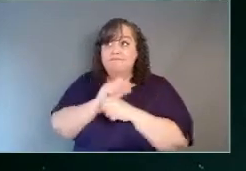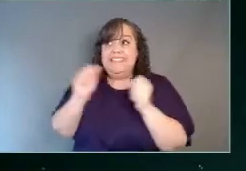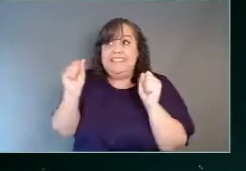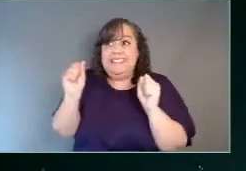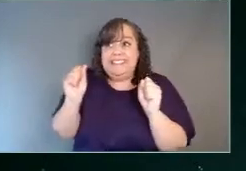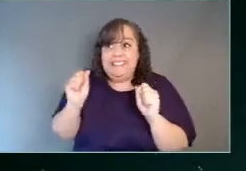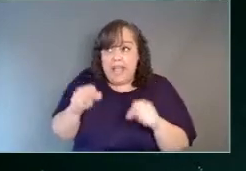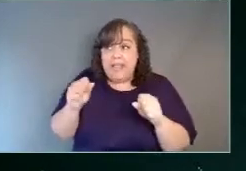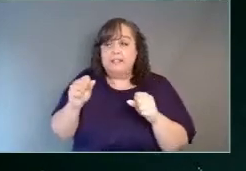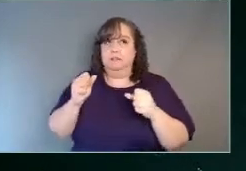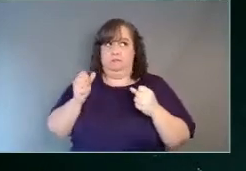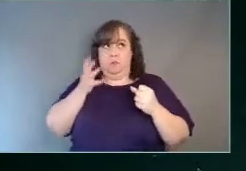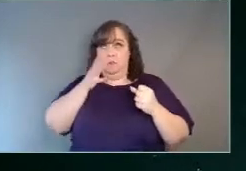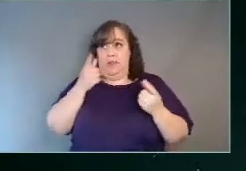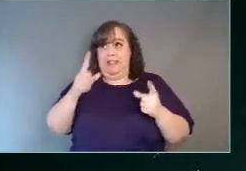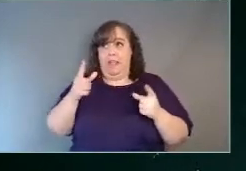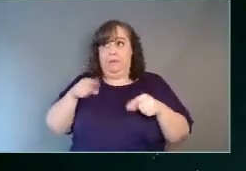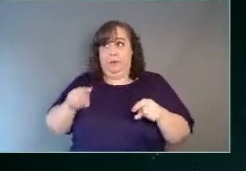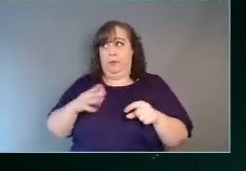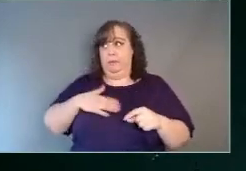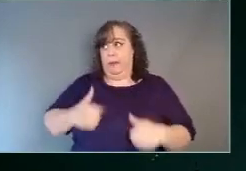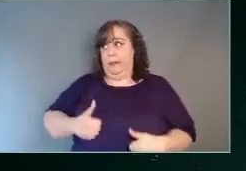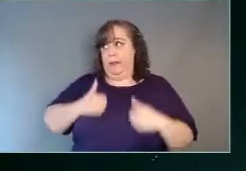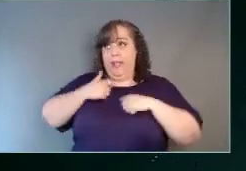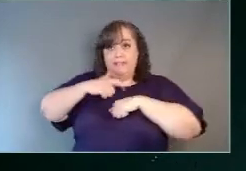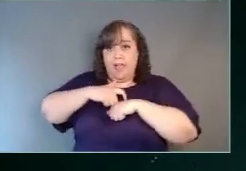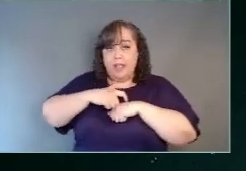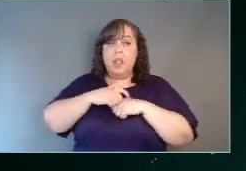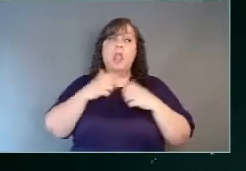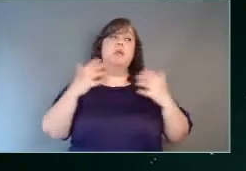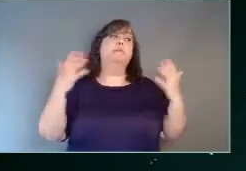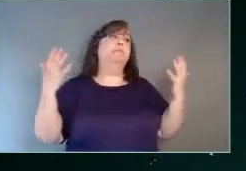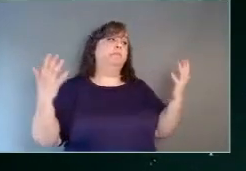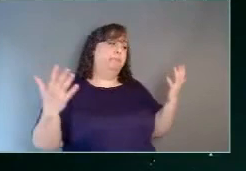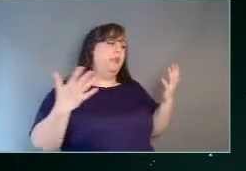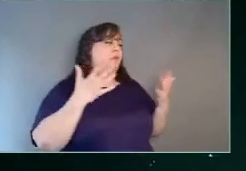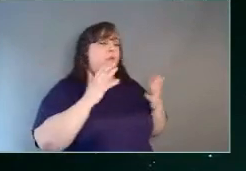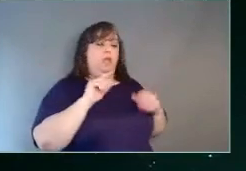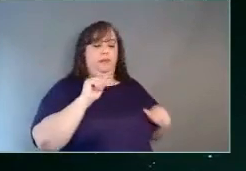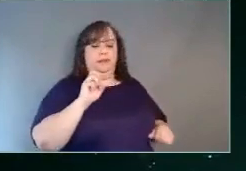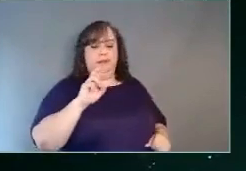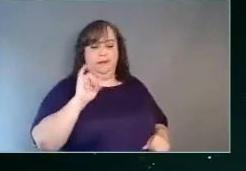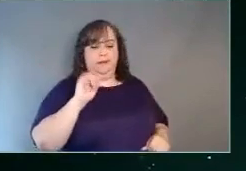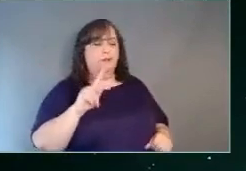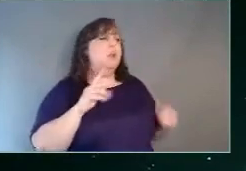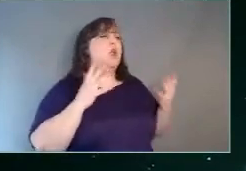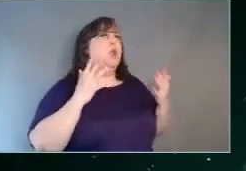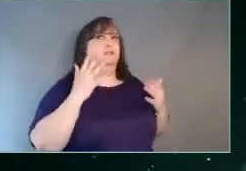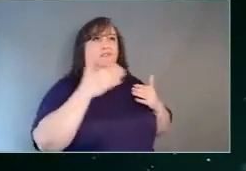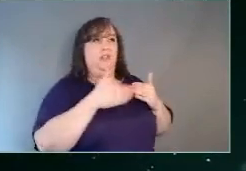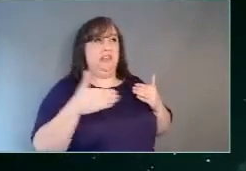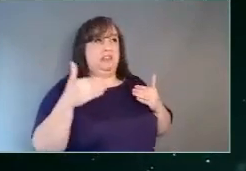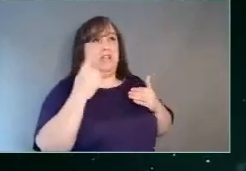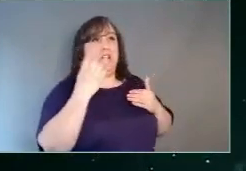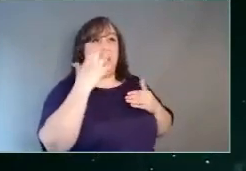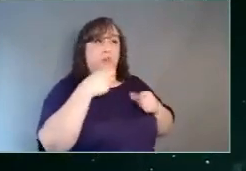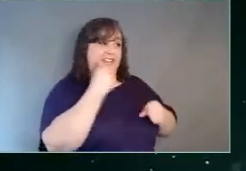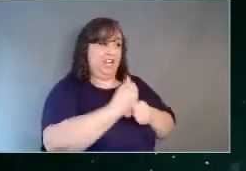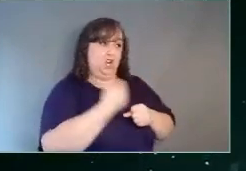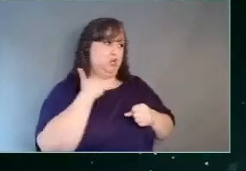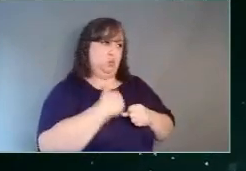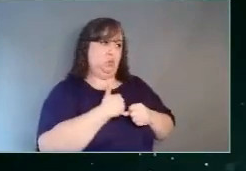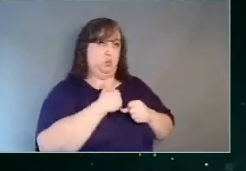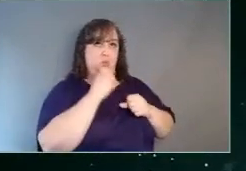the first thing to say is there are no known asteroid impact threats for the next 100 years. So that's the